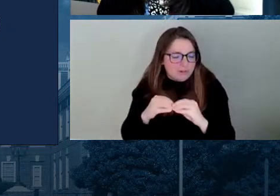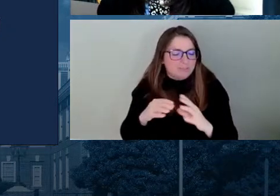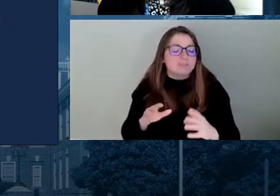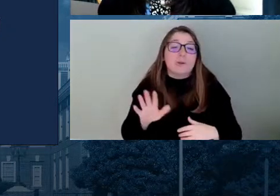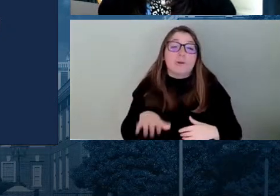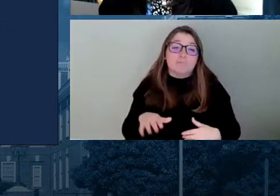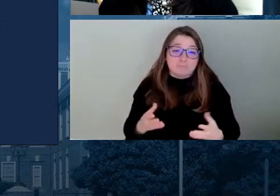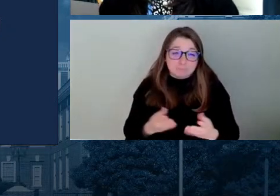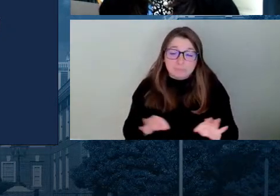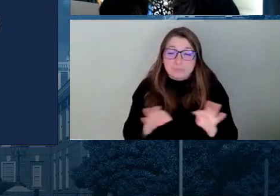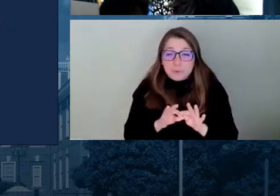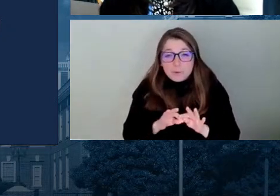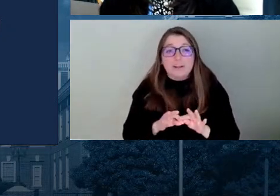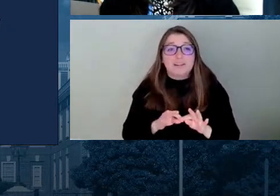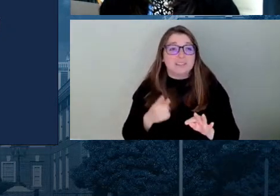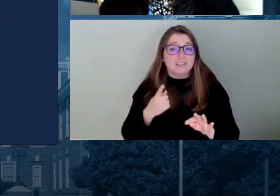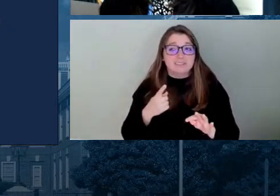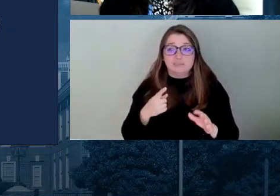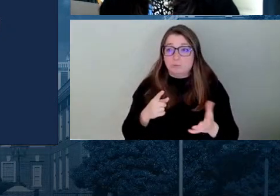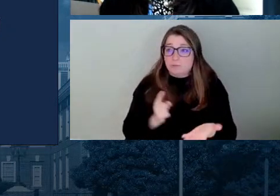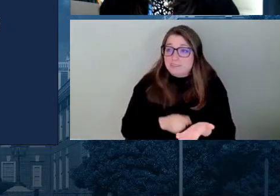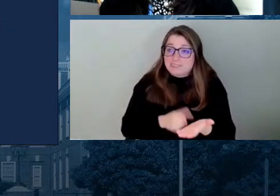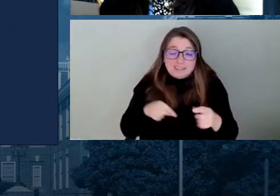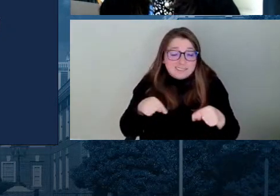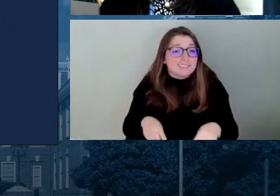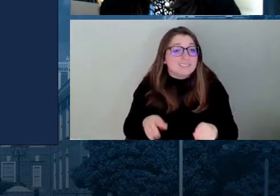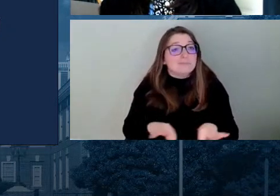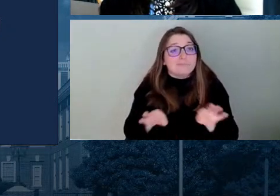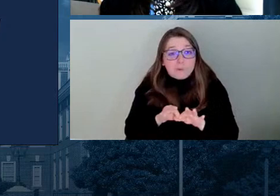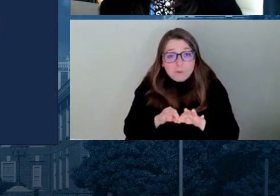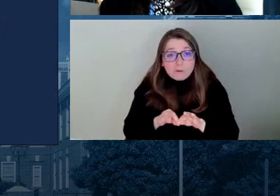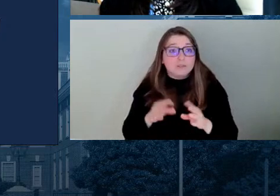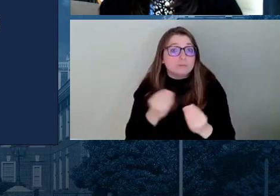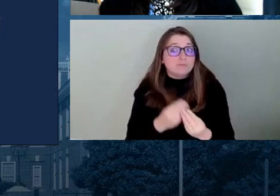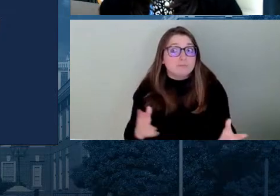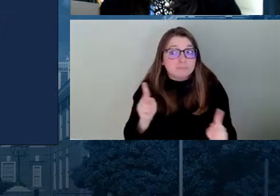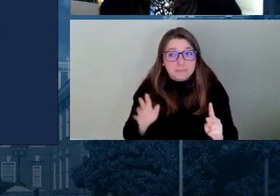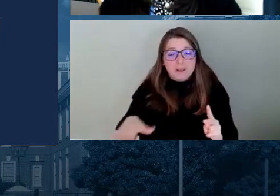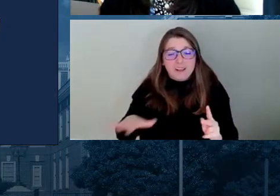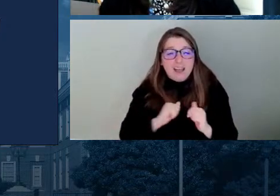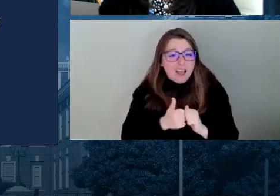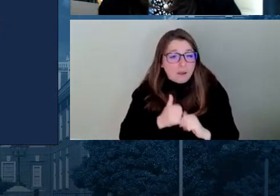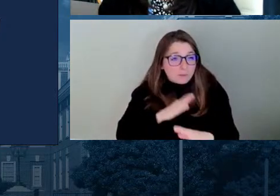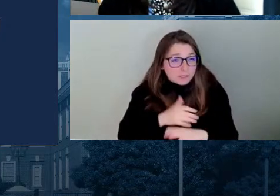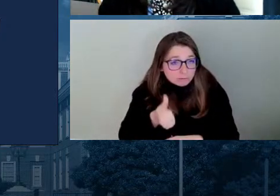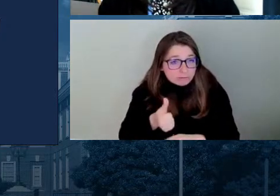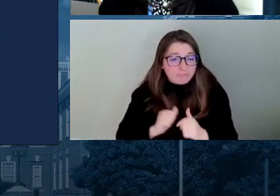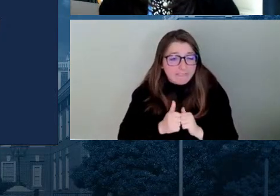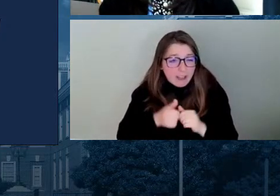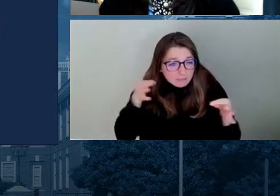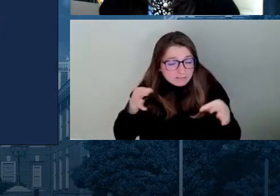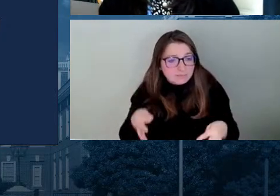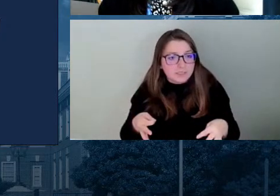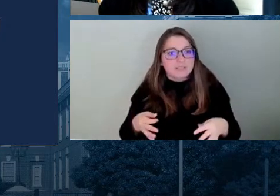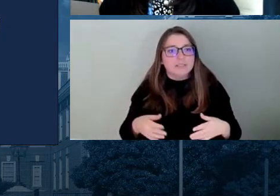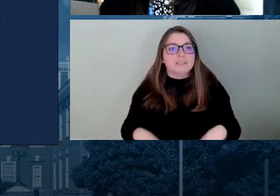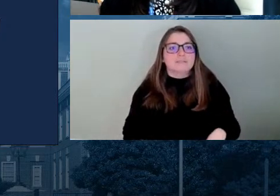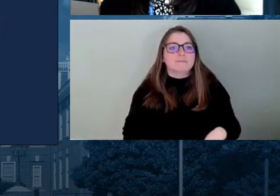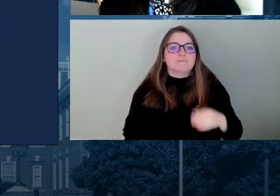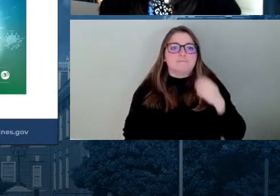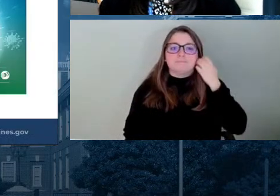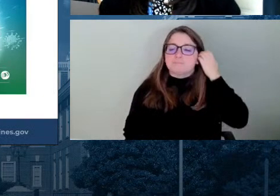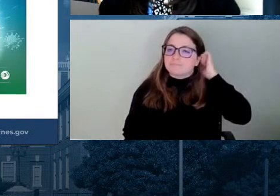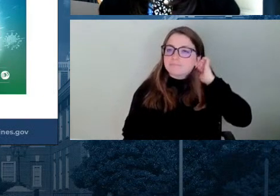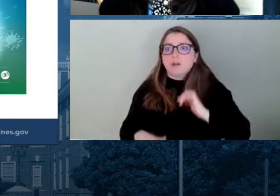talk to everyone about what they can do to keep themselves safe. And want to specifically lean into the bivalent